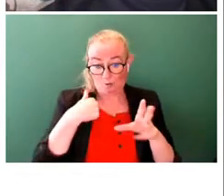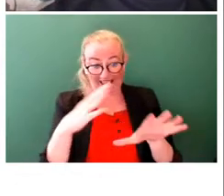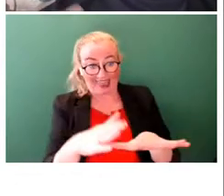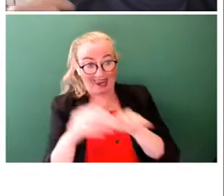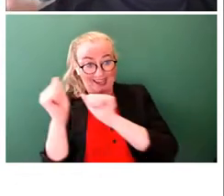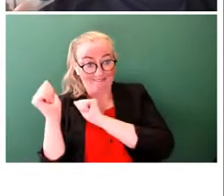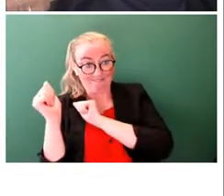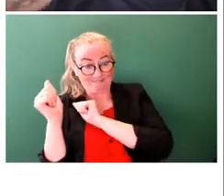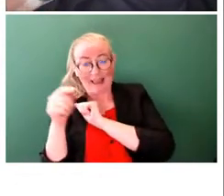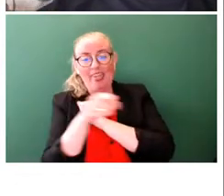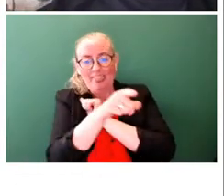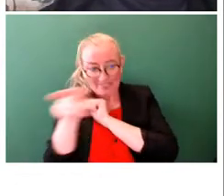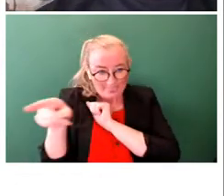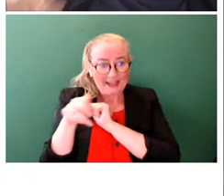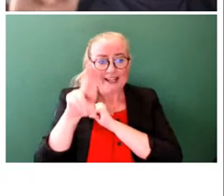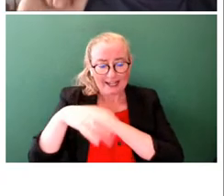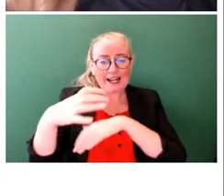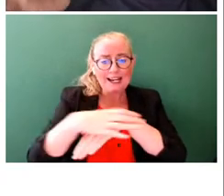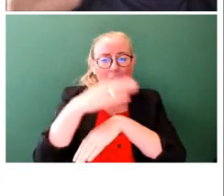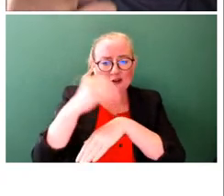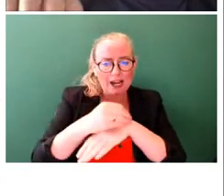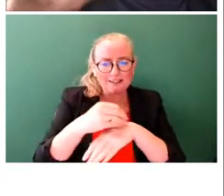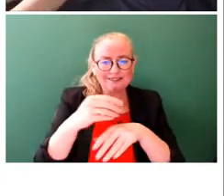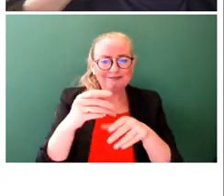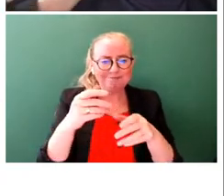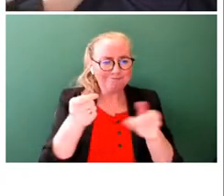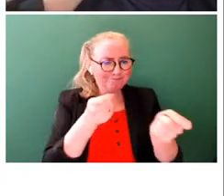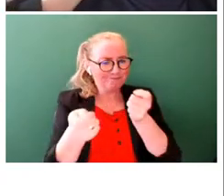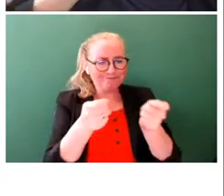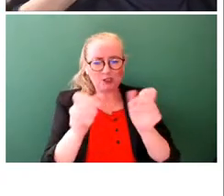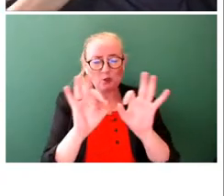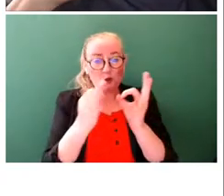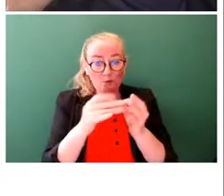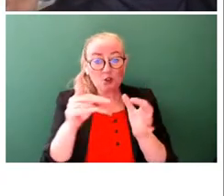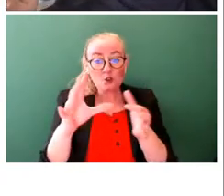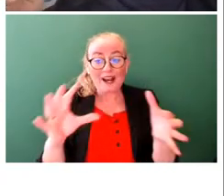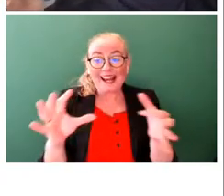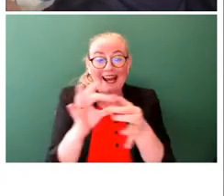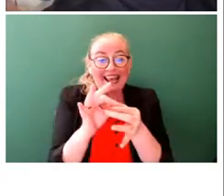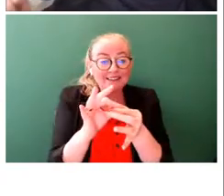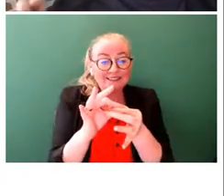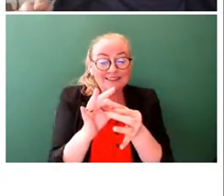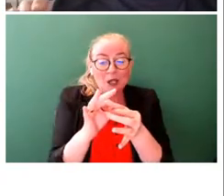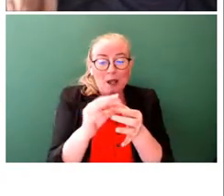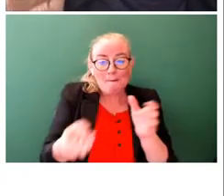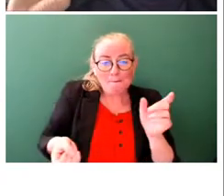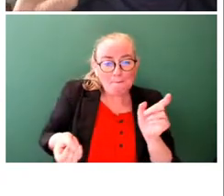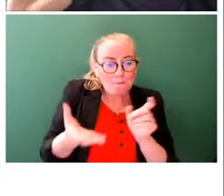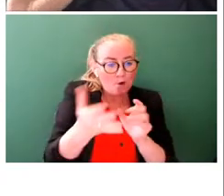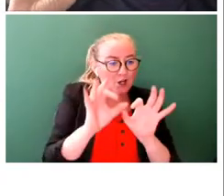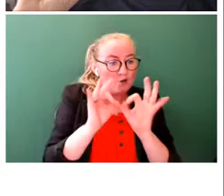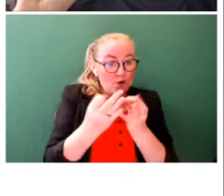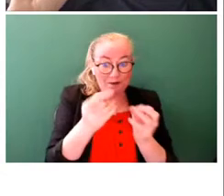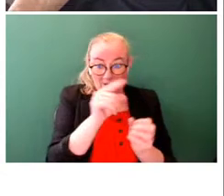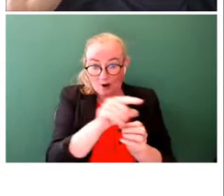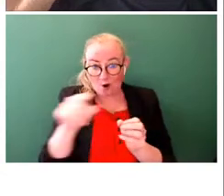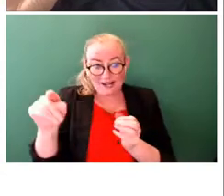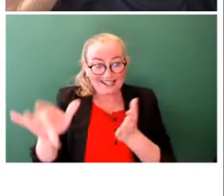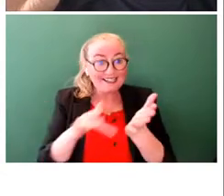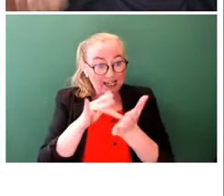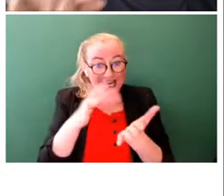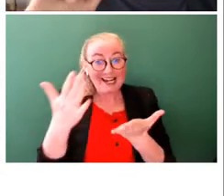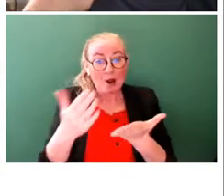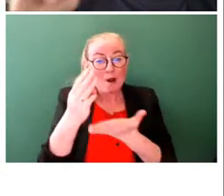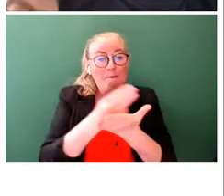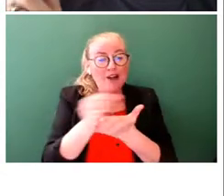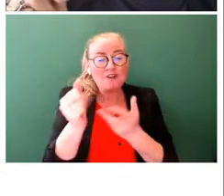they can carry on holding these groups. And the Kinect bowling group in all of the centers we've worked with, it's now part of their